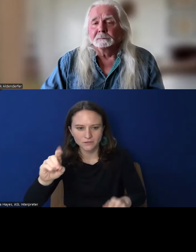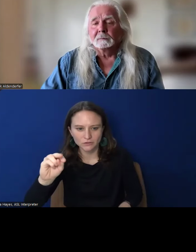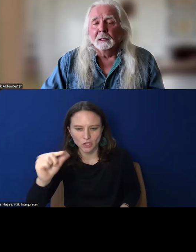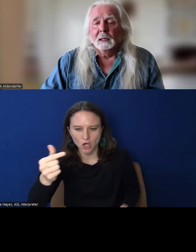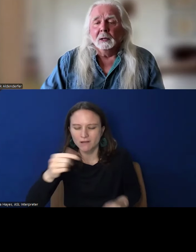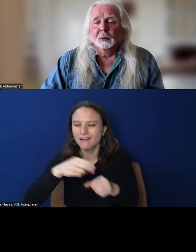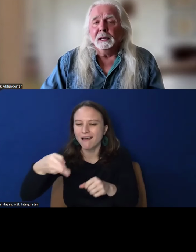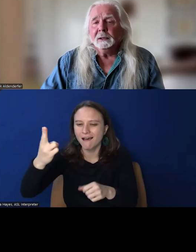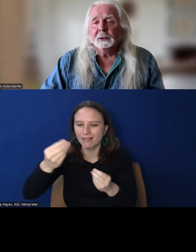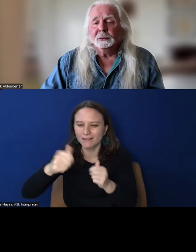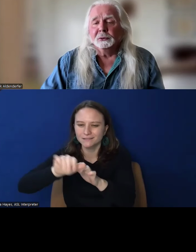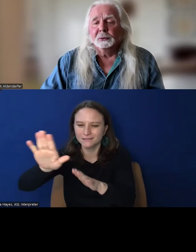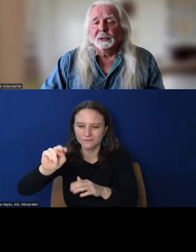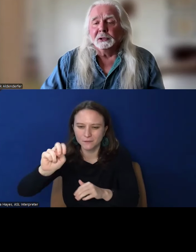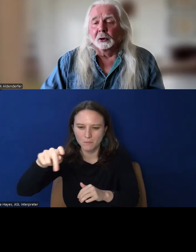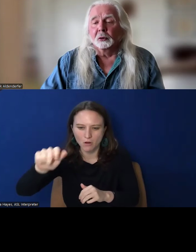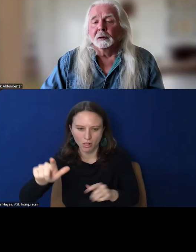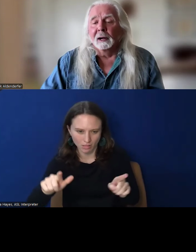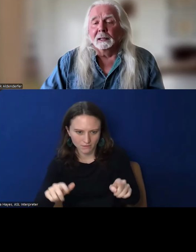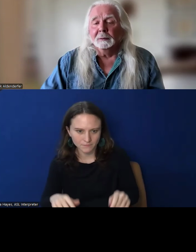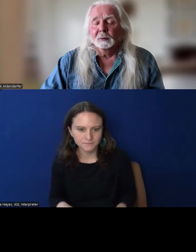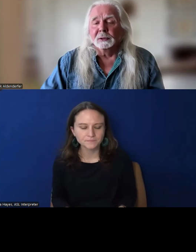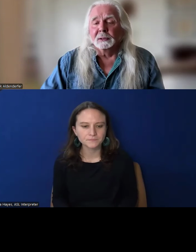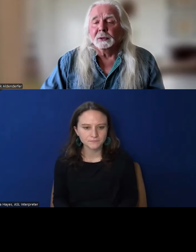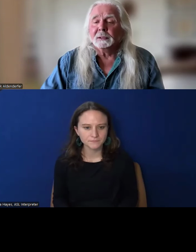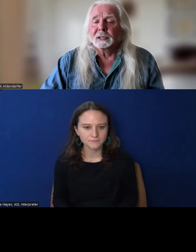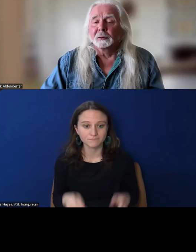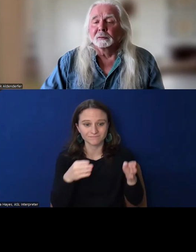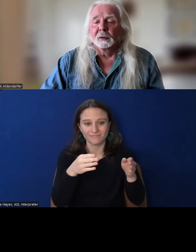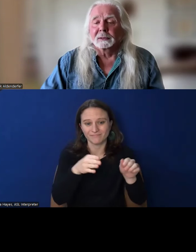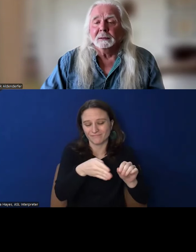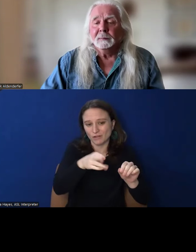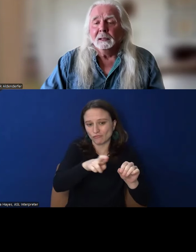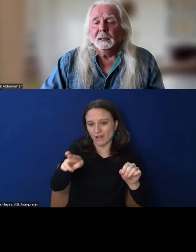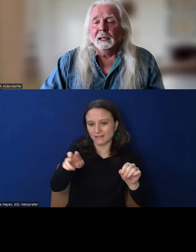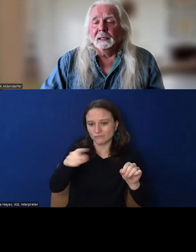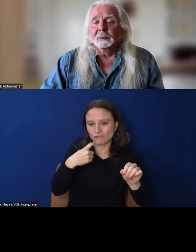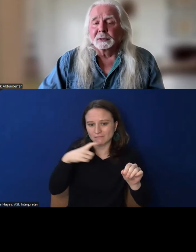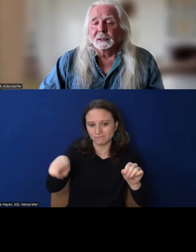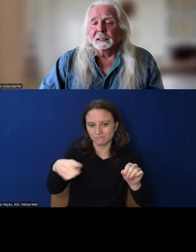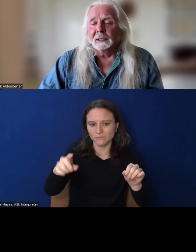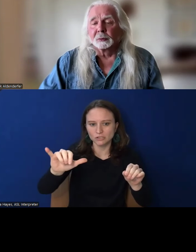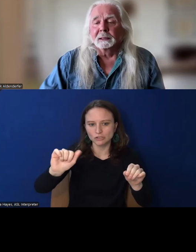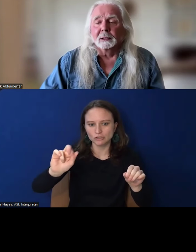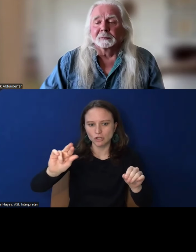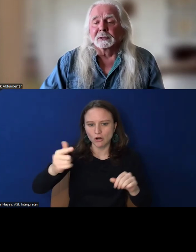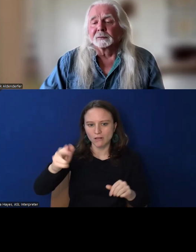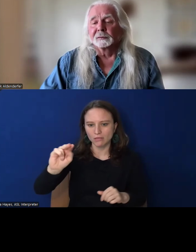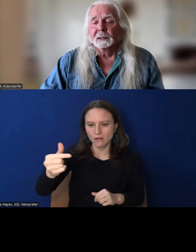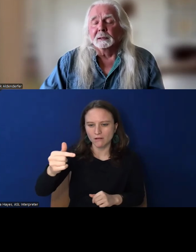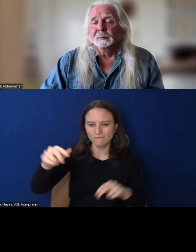Nepal. We'll then go to the Yarlung Valley, which is just south of Lhasa, and you'll see the dates right there